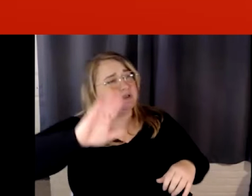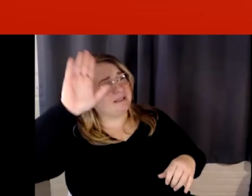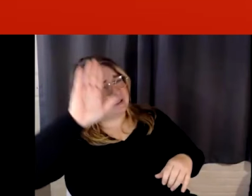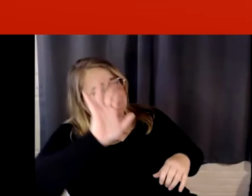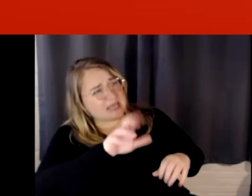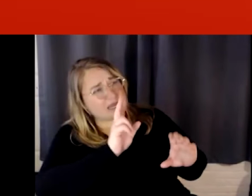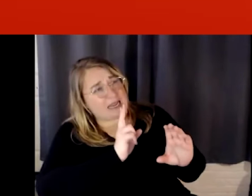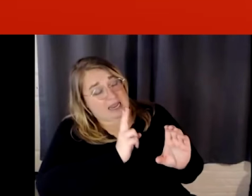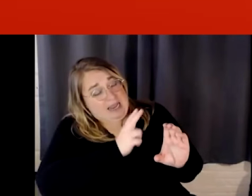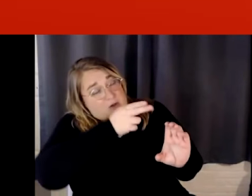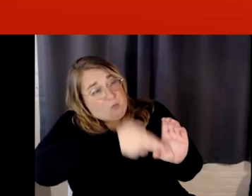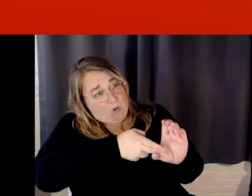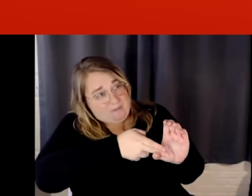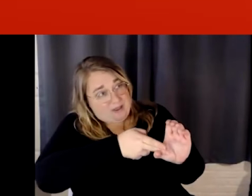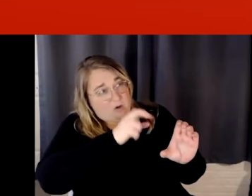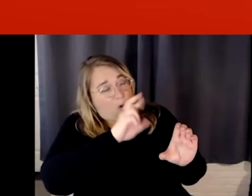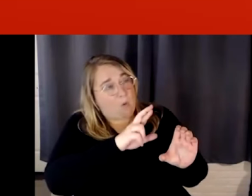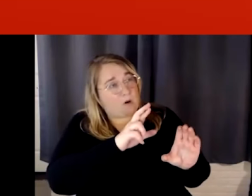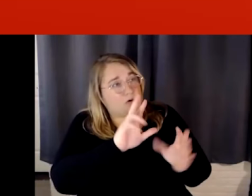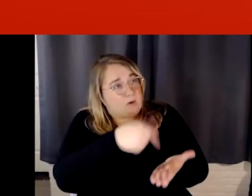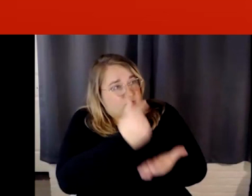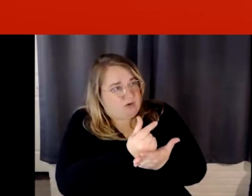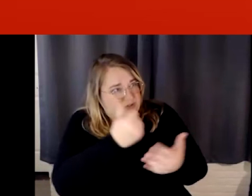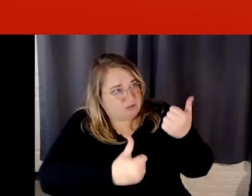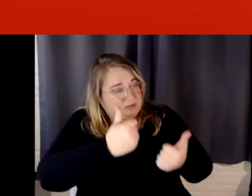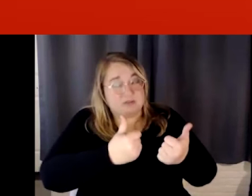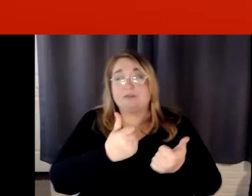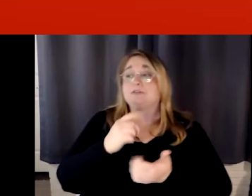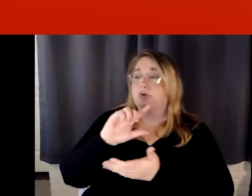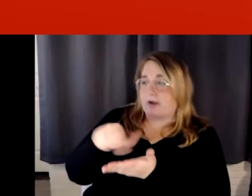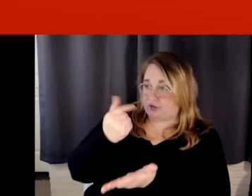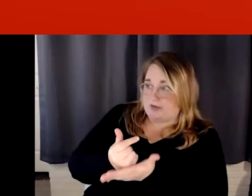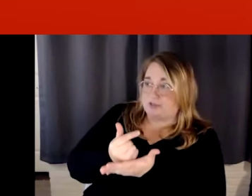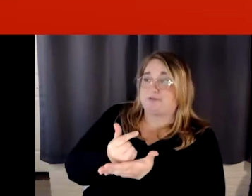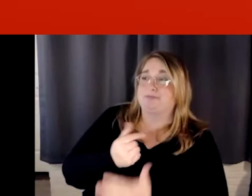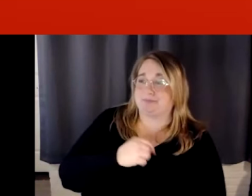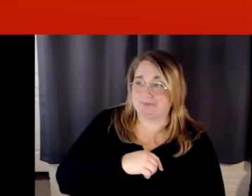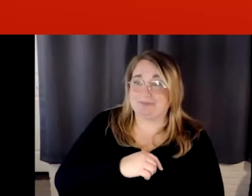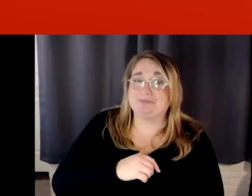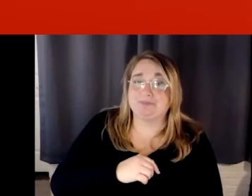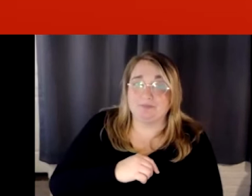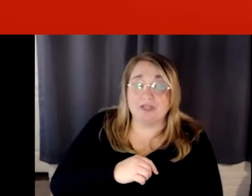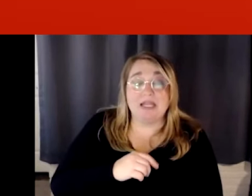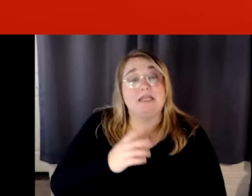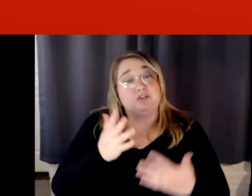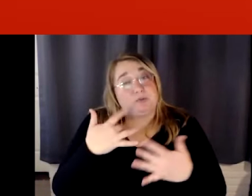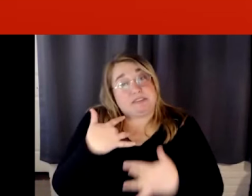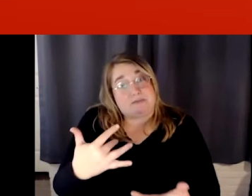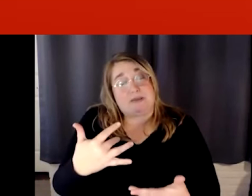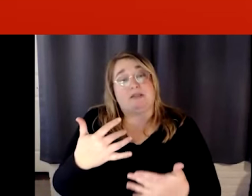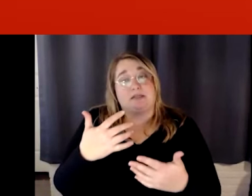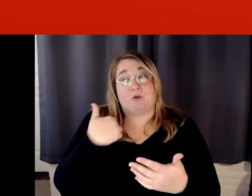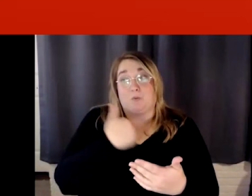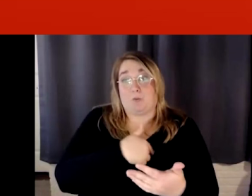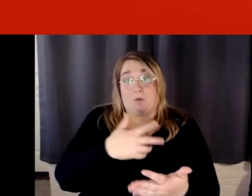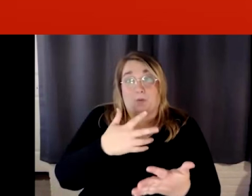projection or graduation? Graduation, right? Which generally speaking, we like to see graduates coming into the college.